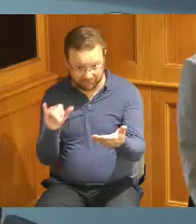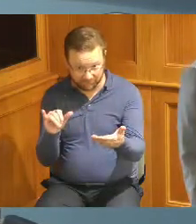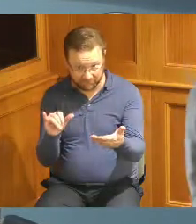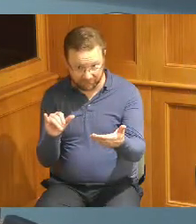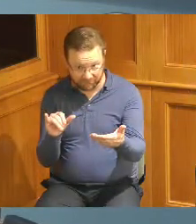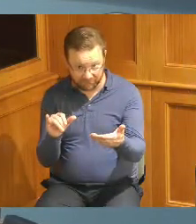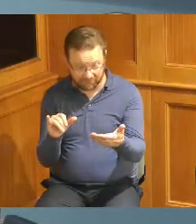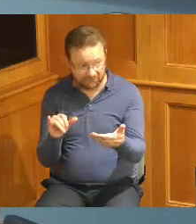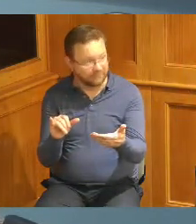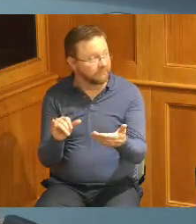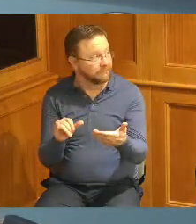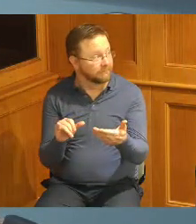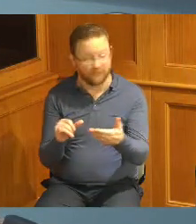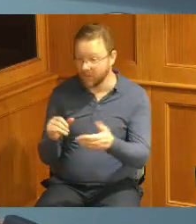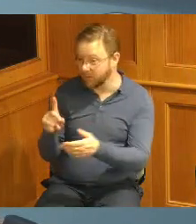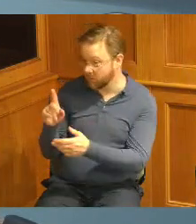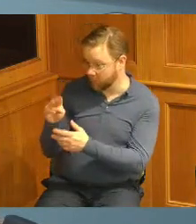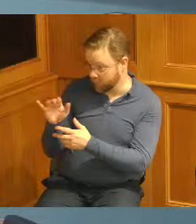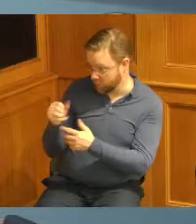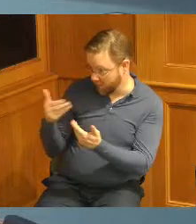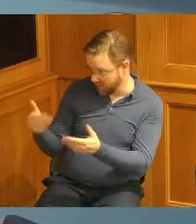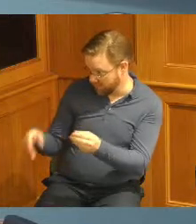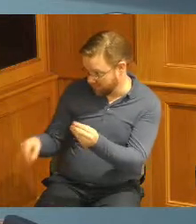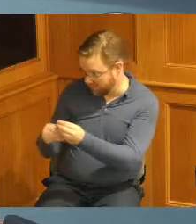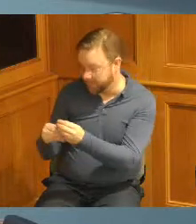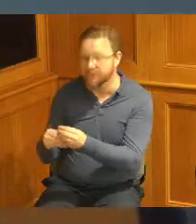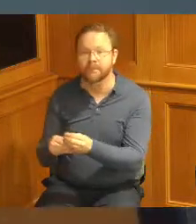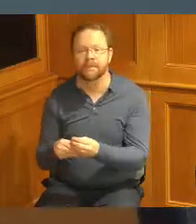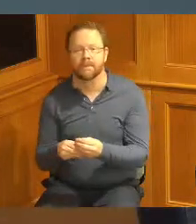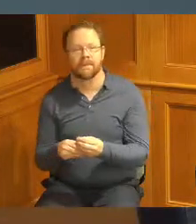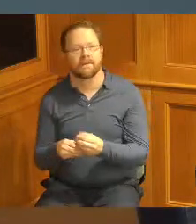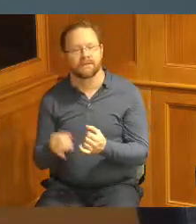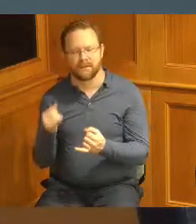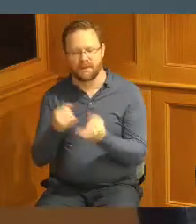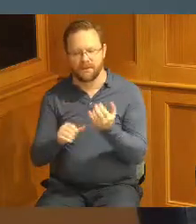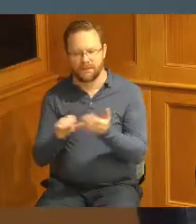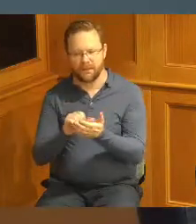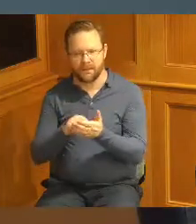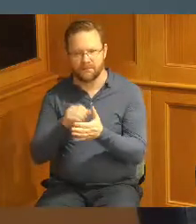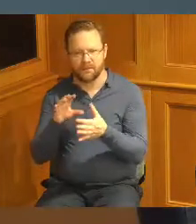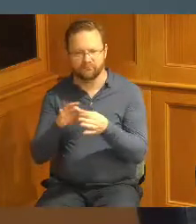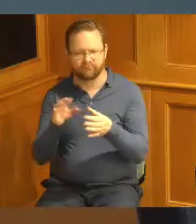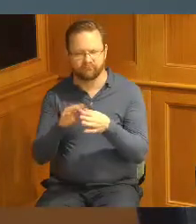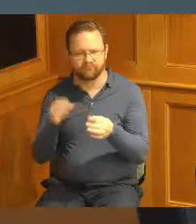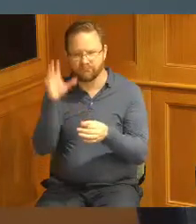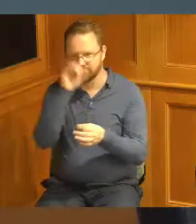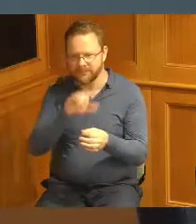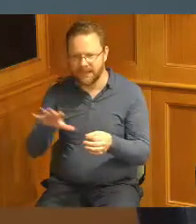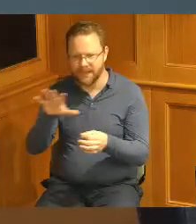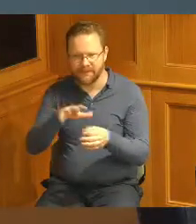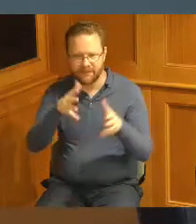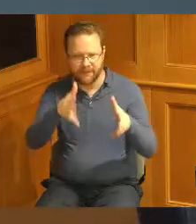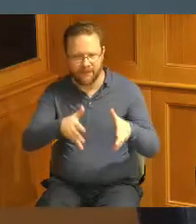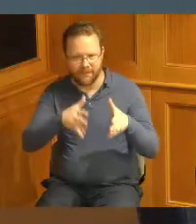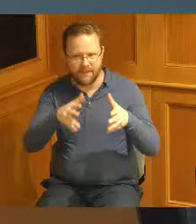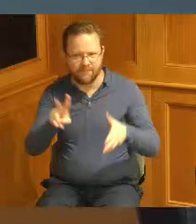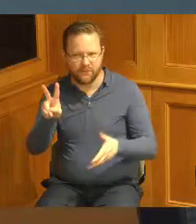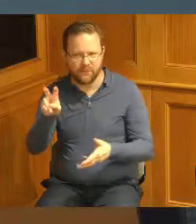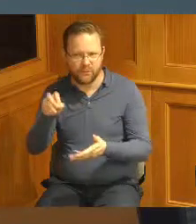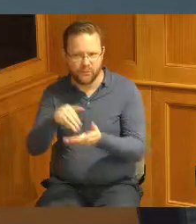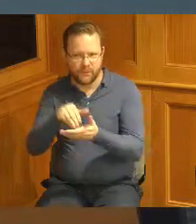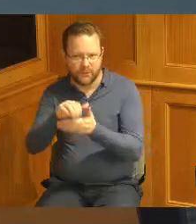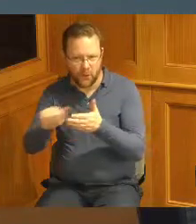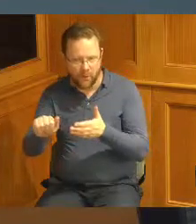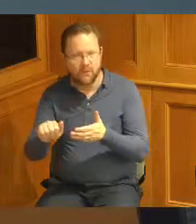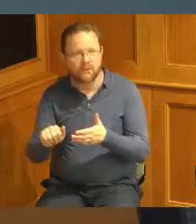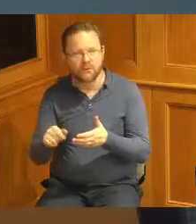Oh, I'm sorry. Yeah, I just wanted to say on the last page you talked about estimated leftover, the 200,000, and you were